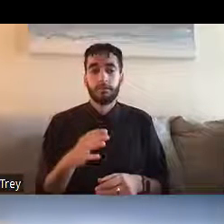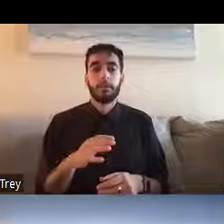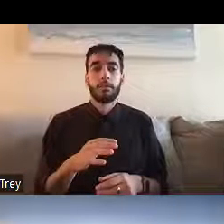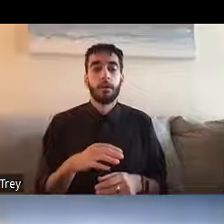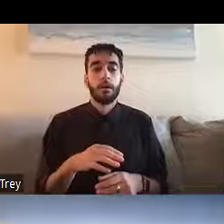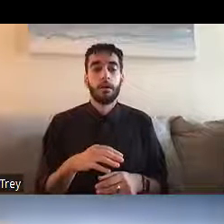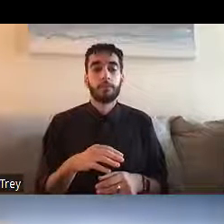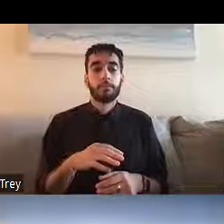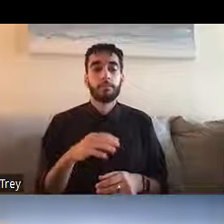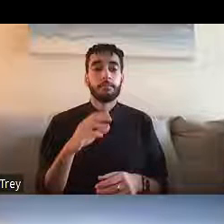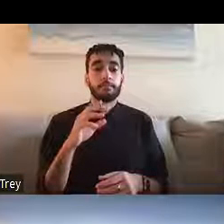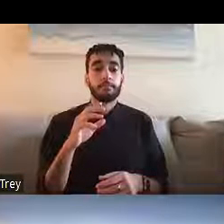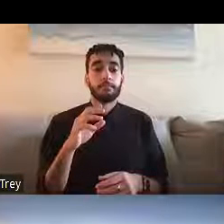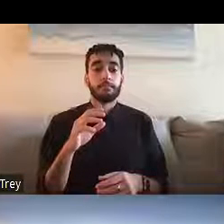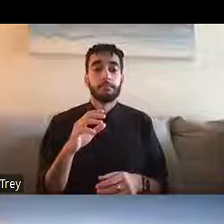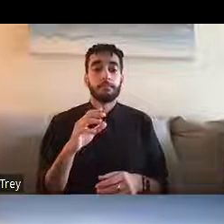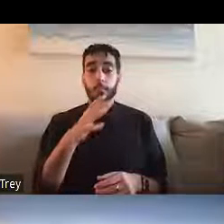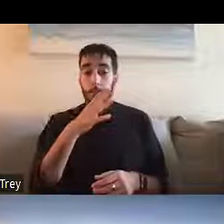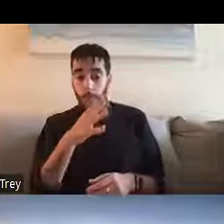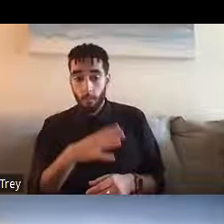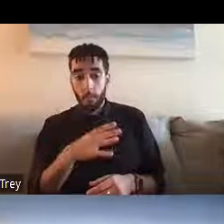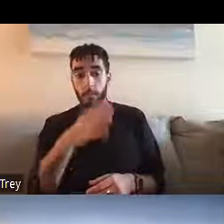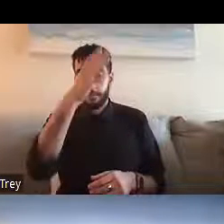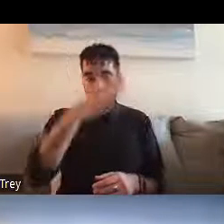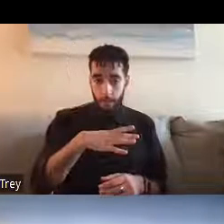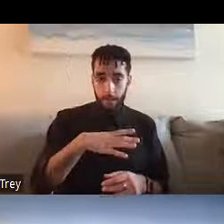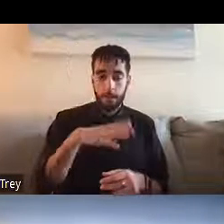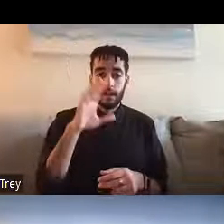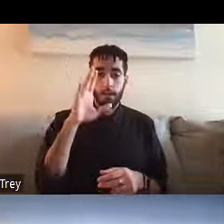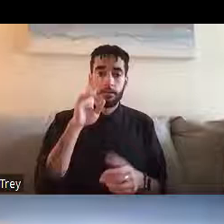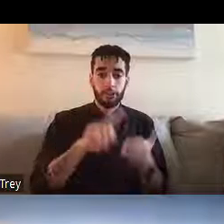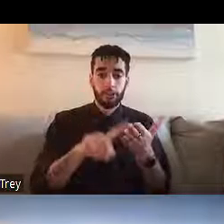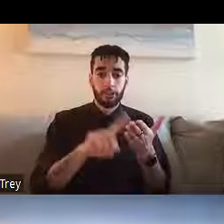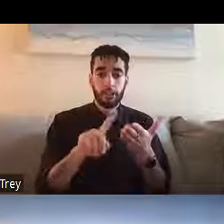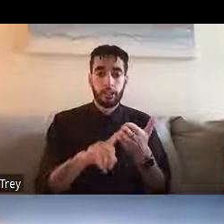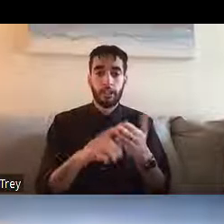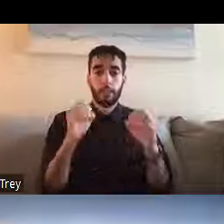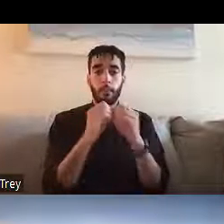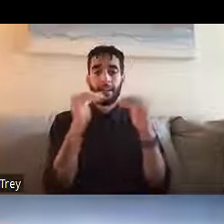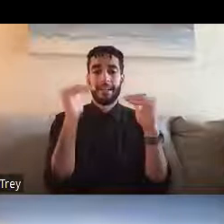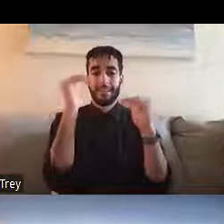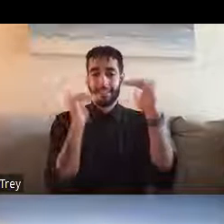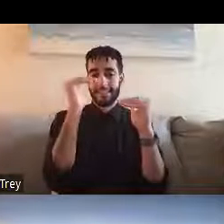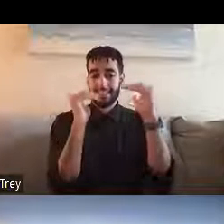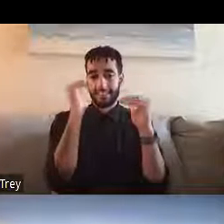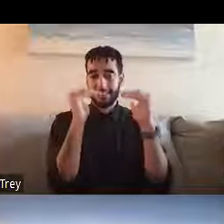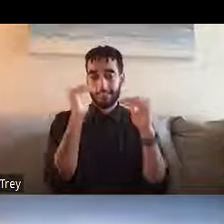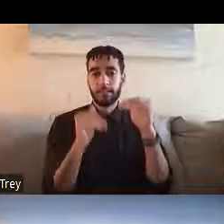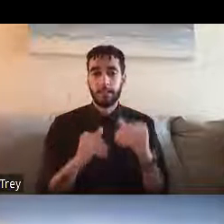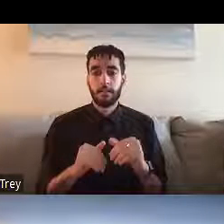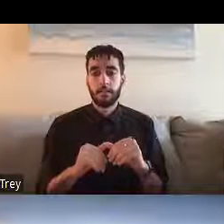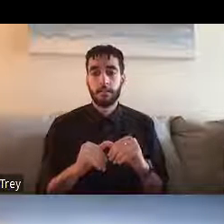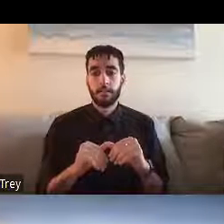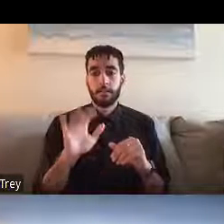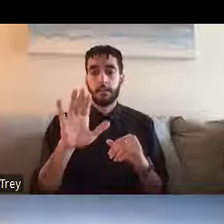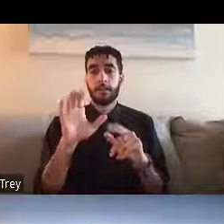female. And in the care recipients, the yellow bars of gender, you see those that is a little bit more even. And then this is a diverse group